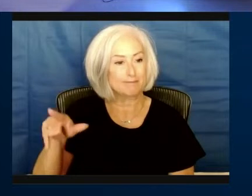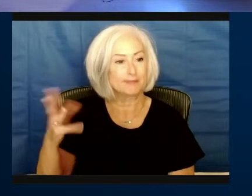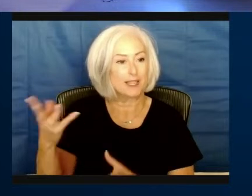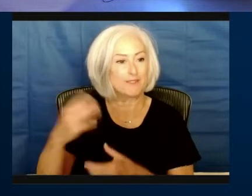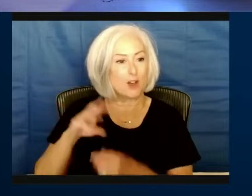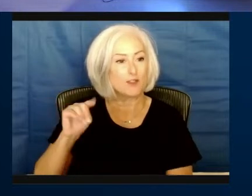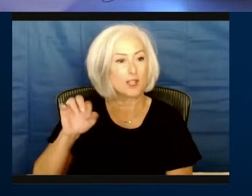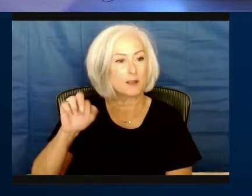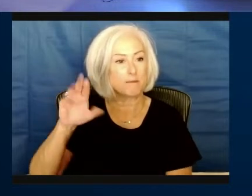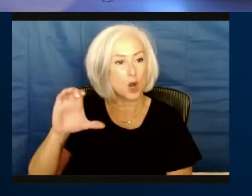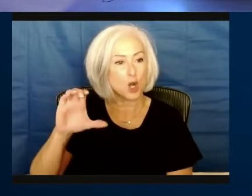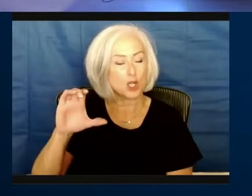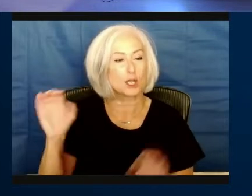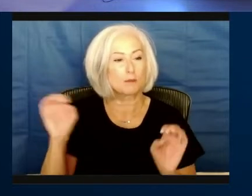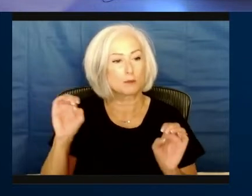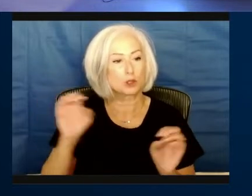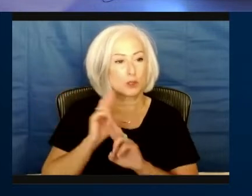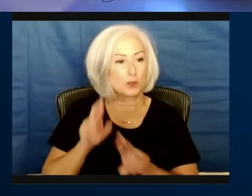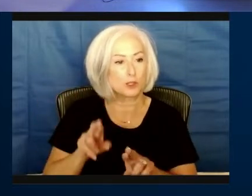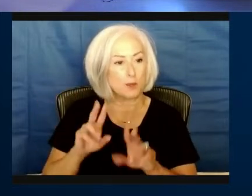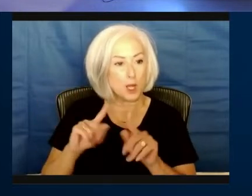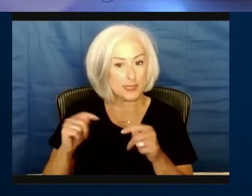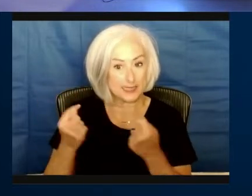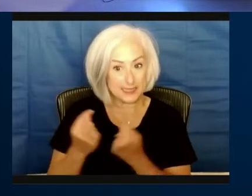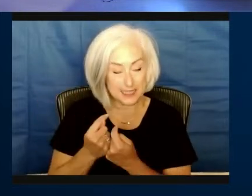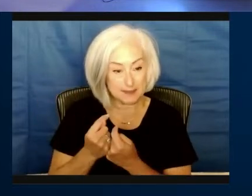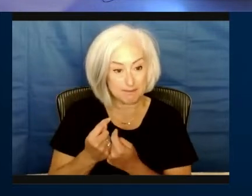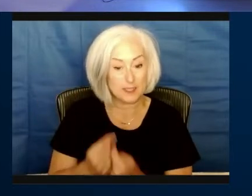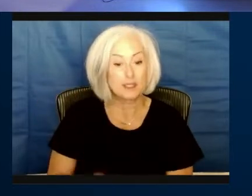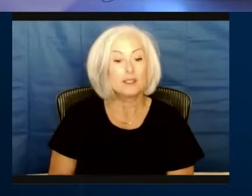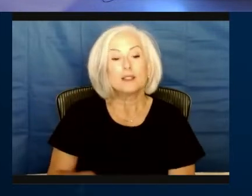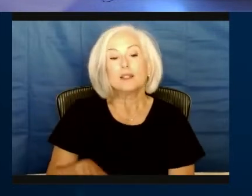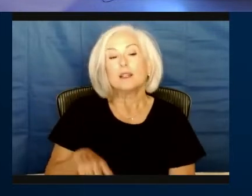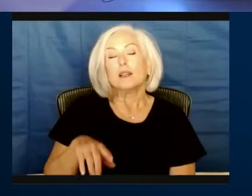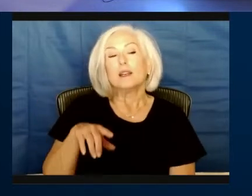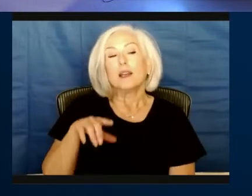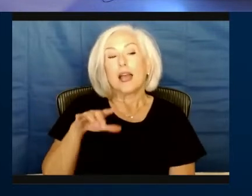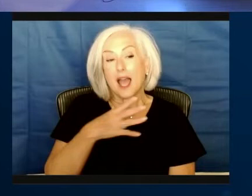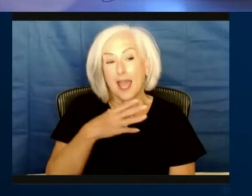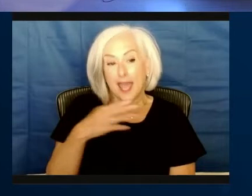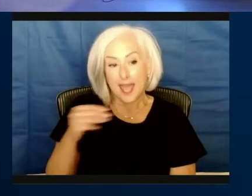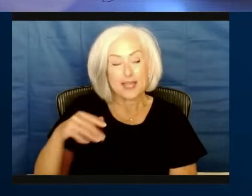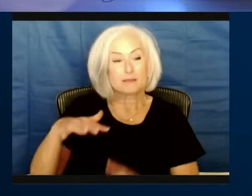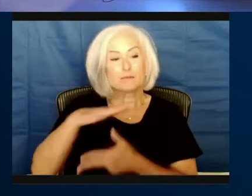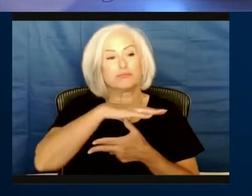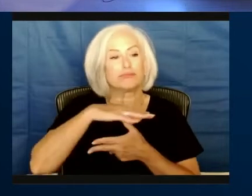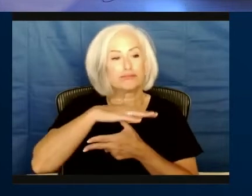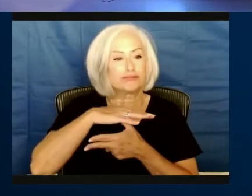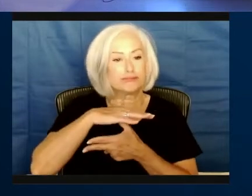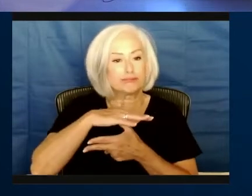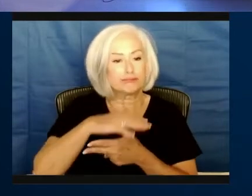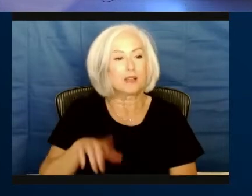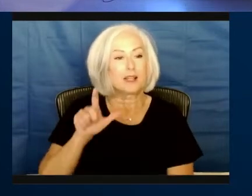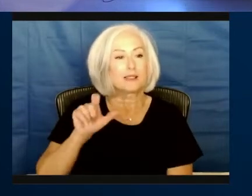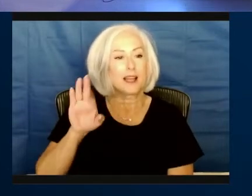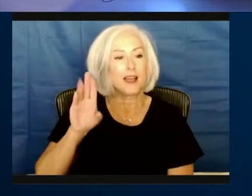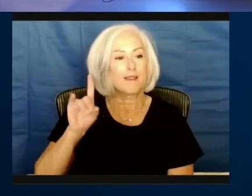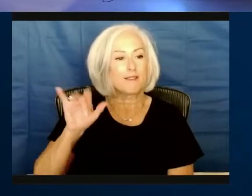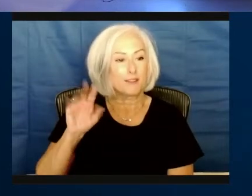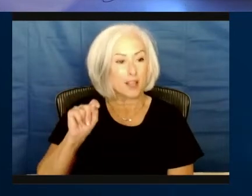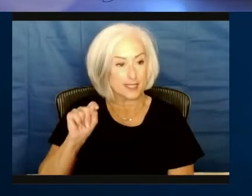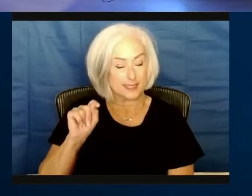of Business Development for Lifelight, and siblings Dax and Samantha McDonald, who are on the Amtrak